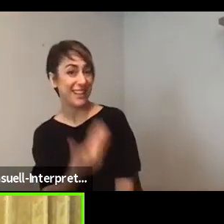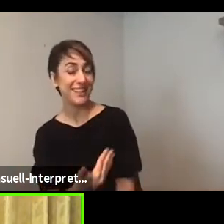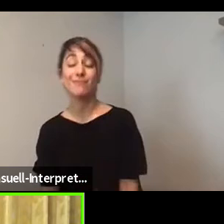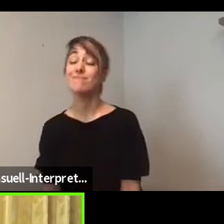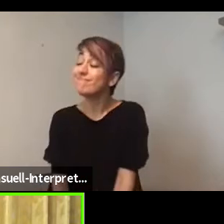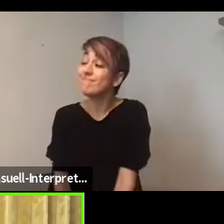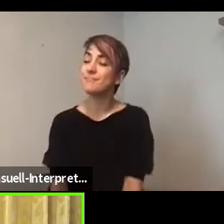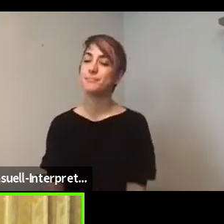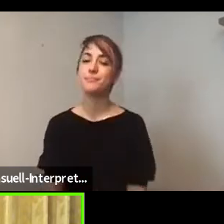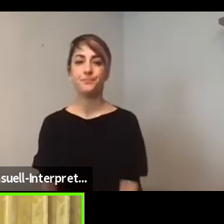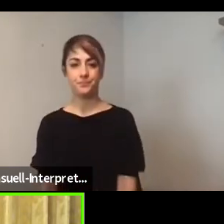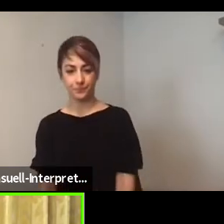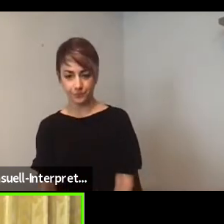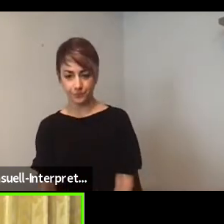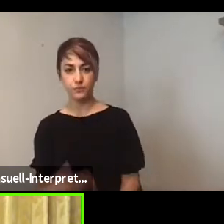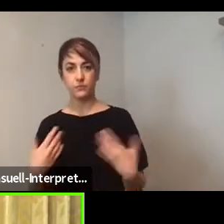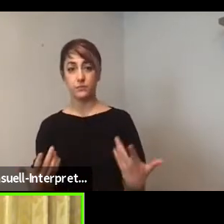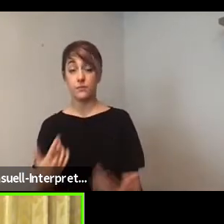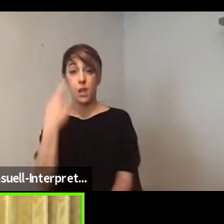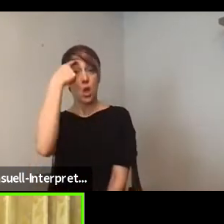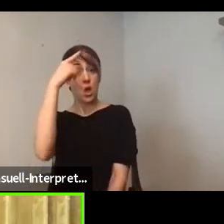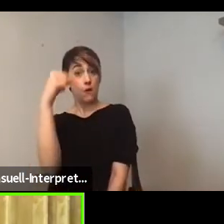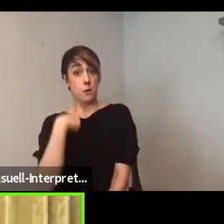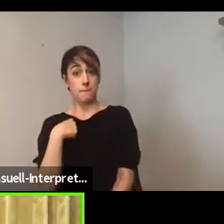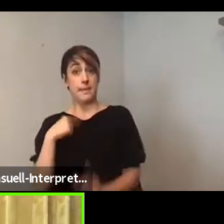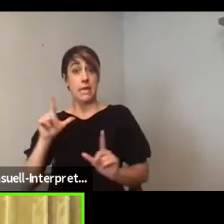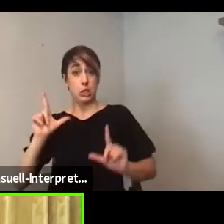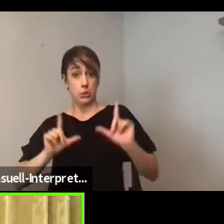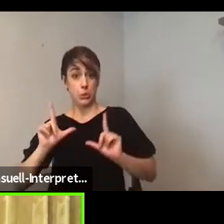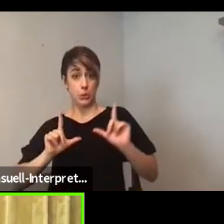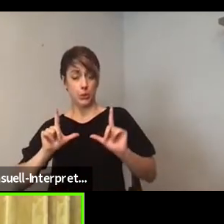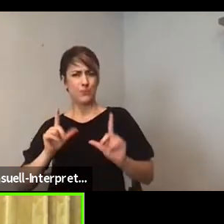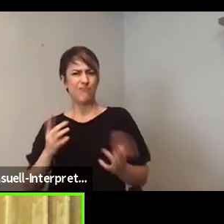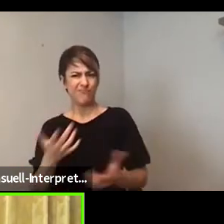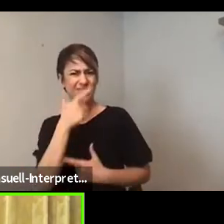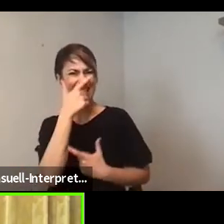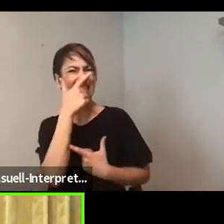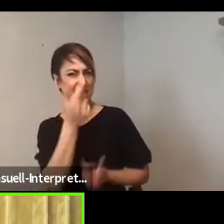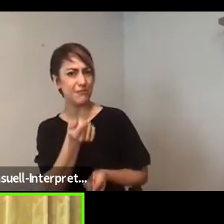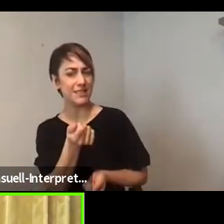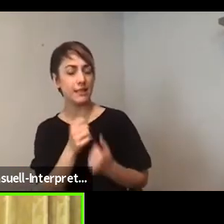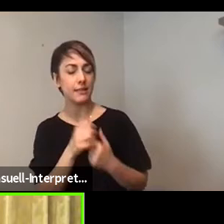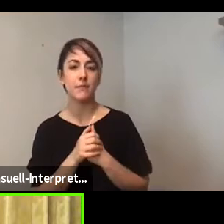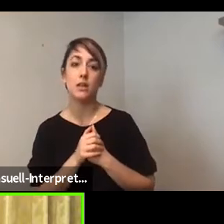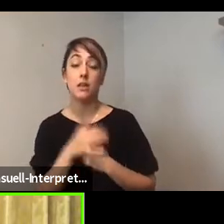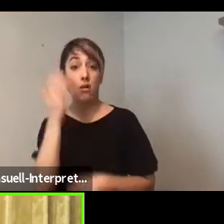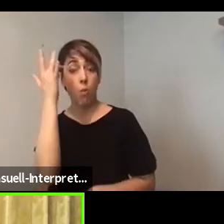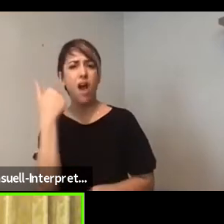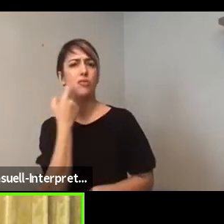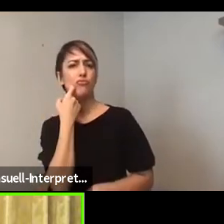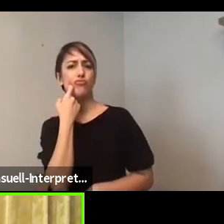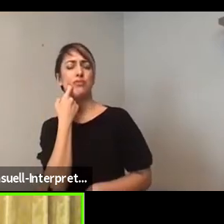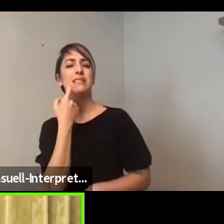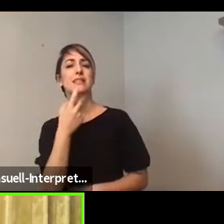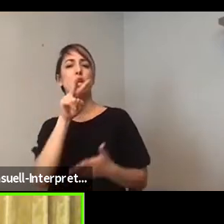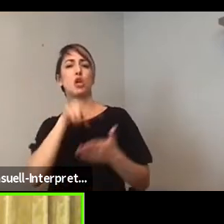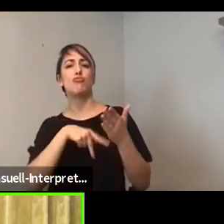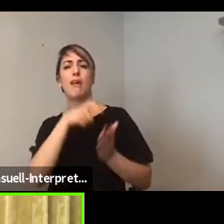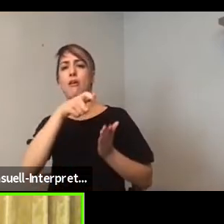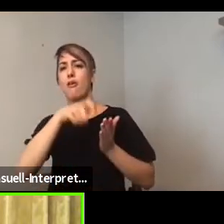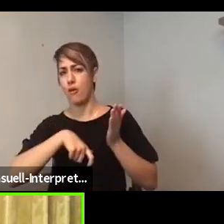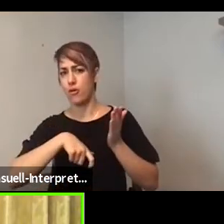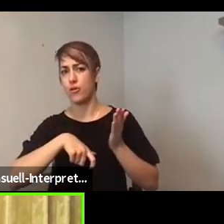So for me in Tokyo, actually, it was very interesting because I just read an article about the similar thing about